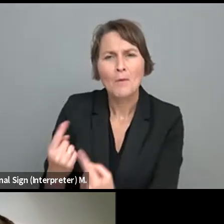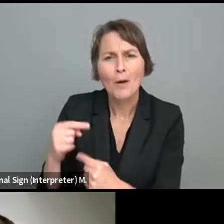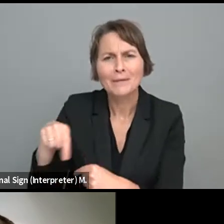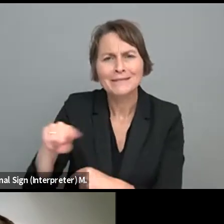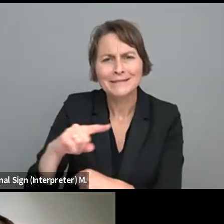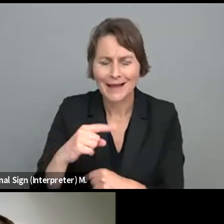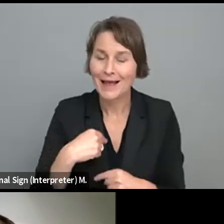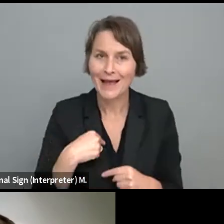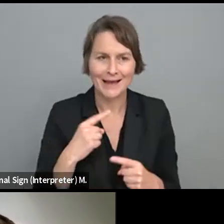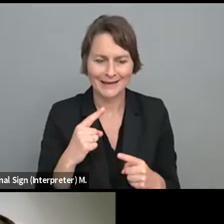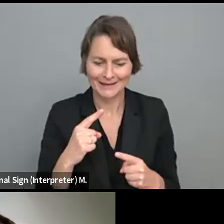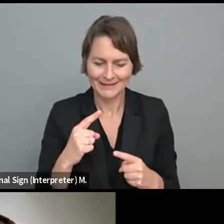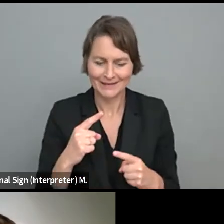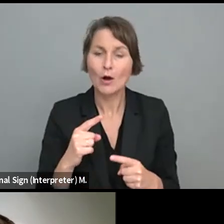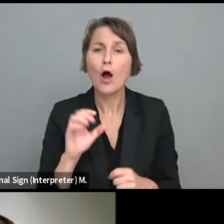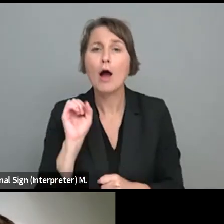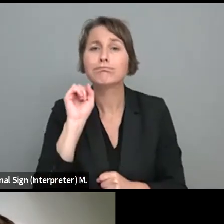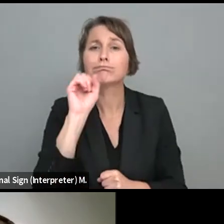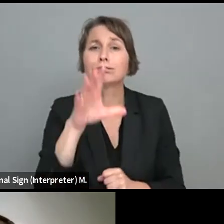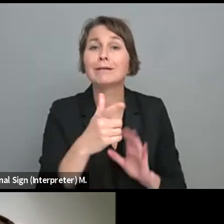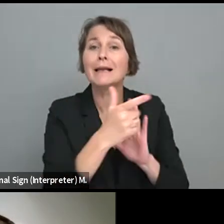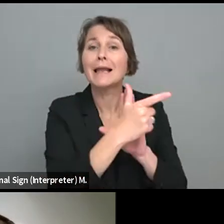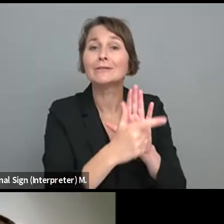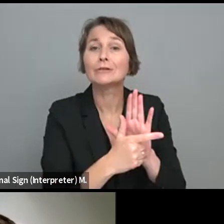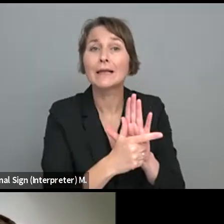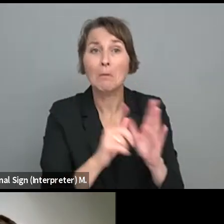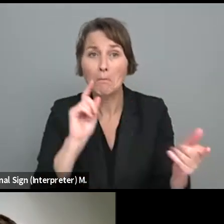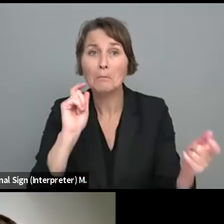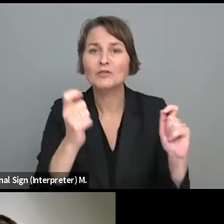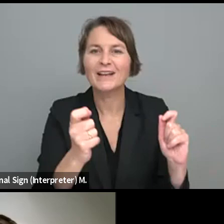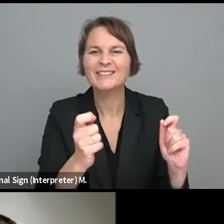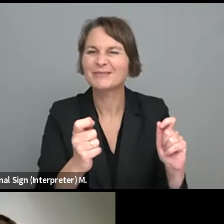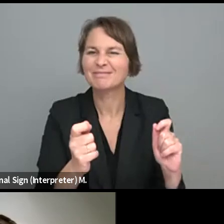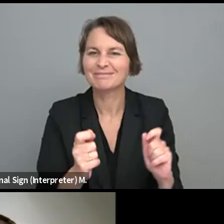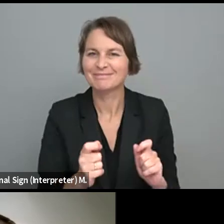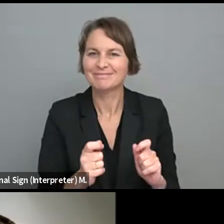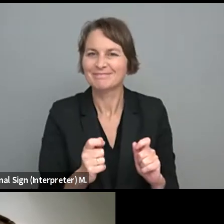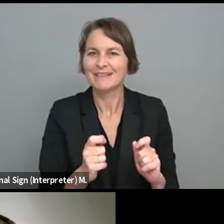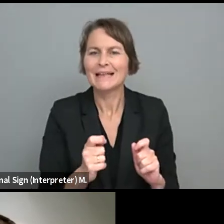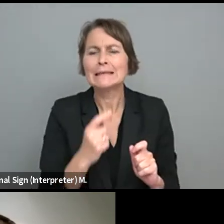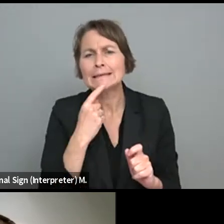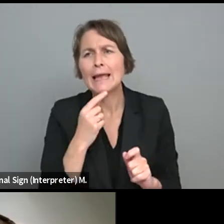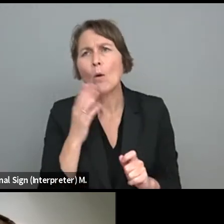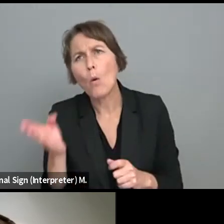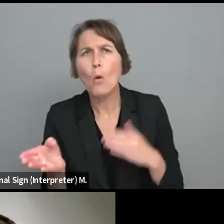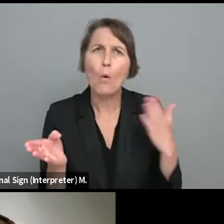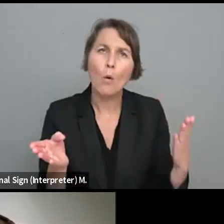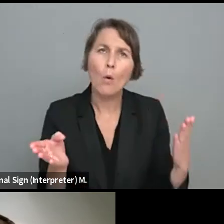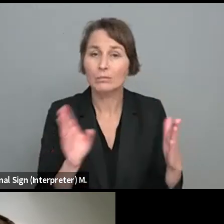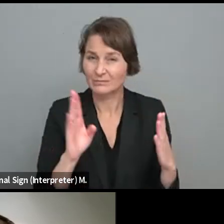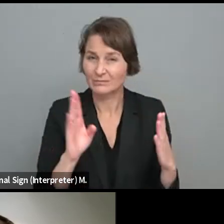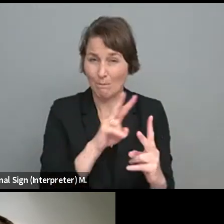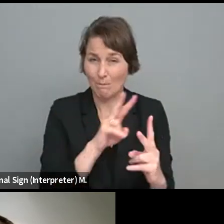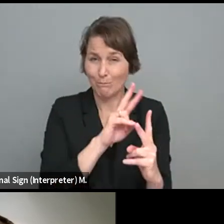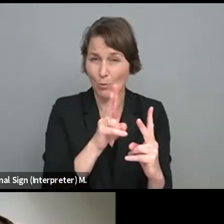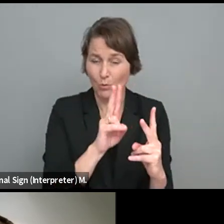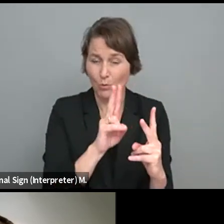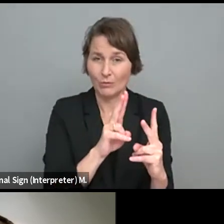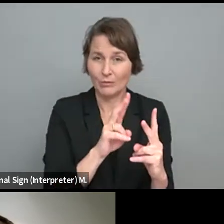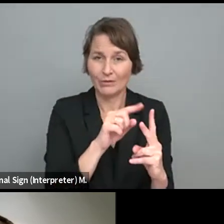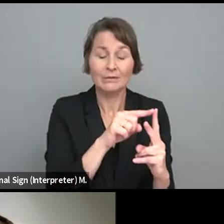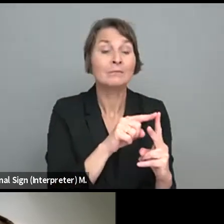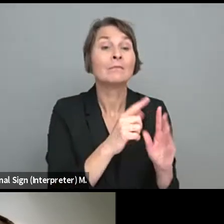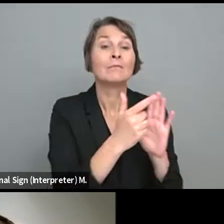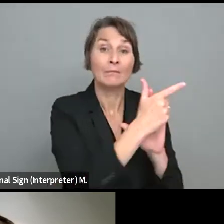and. We're saying legislation and behavioral change. So we're not saying either or, that, but the point being that legislation is